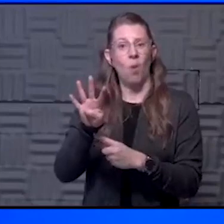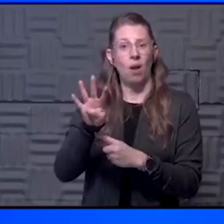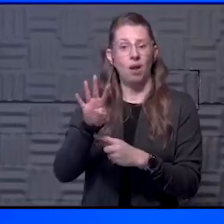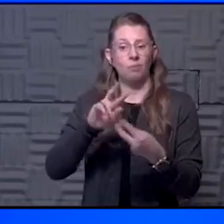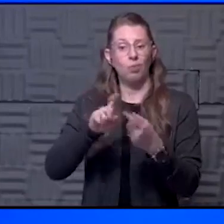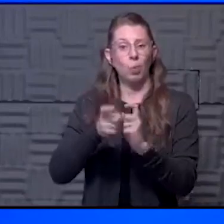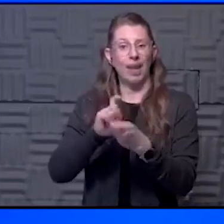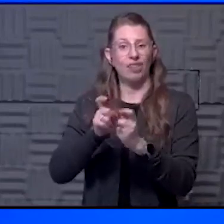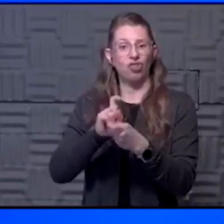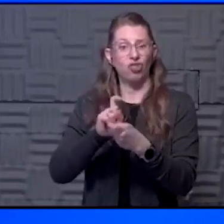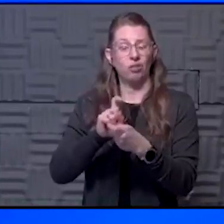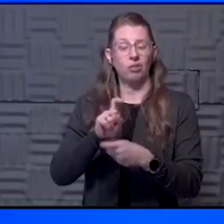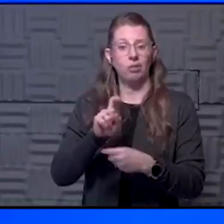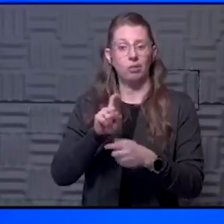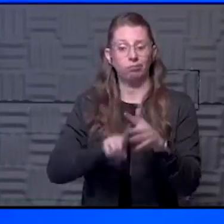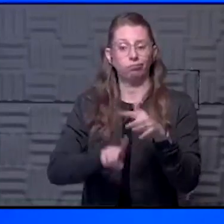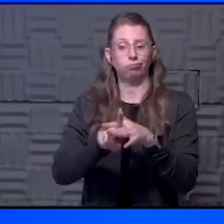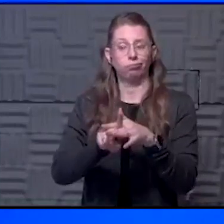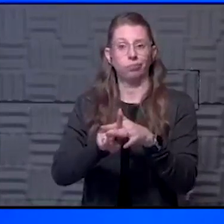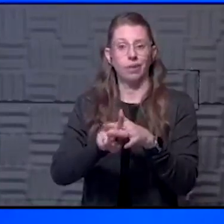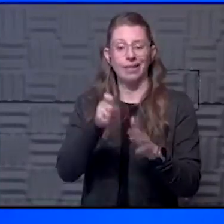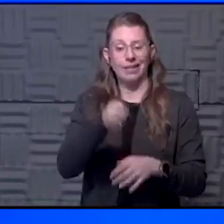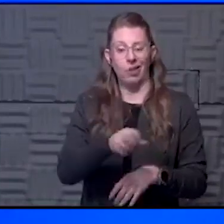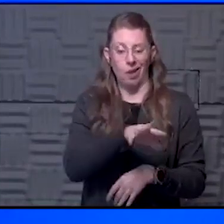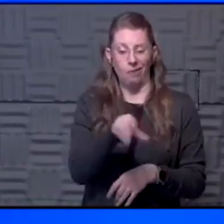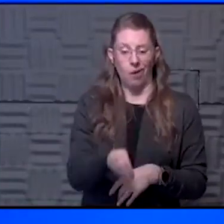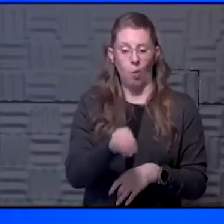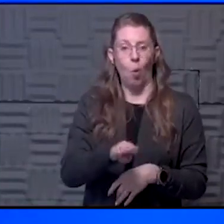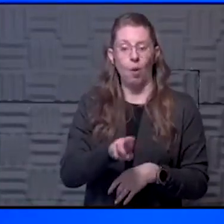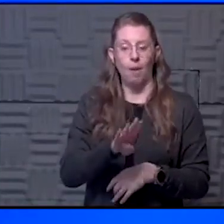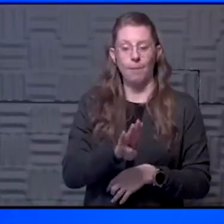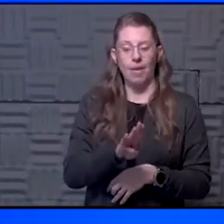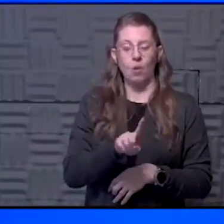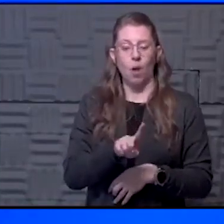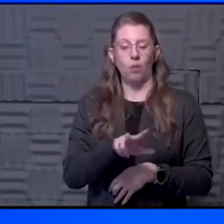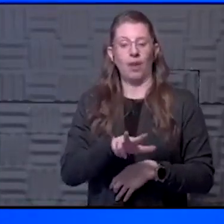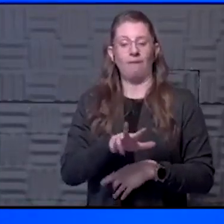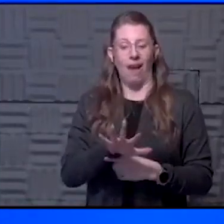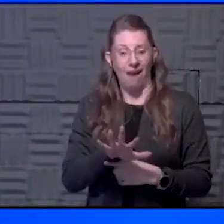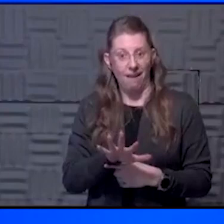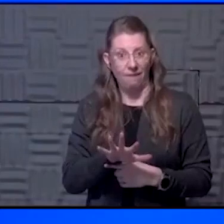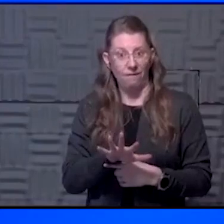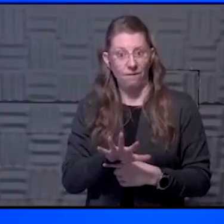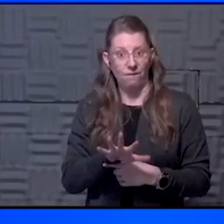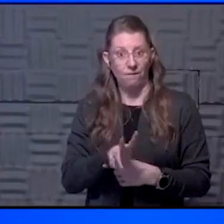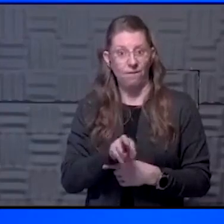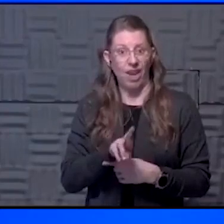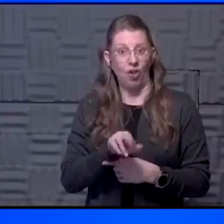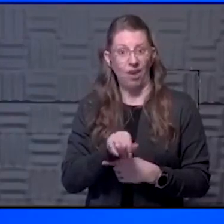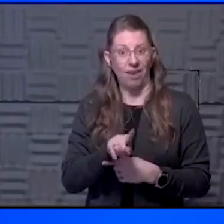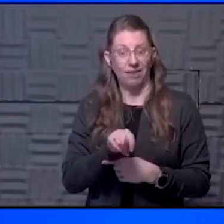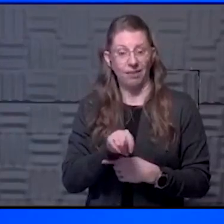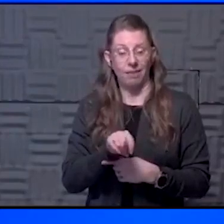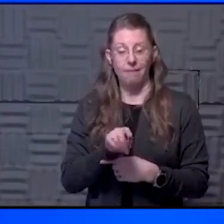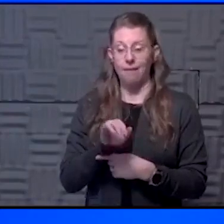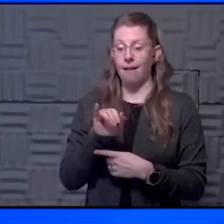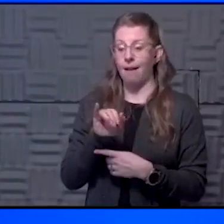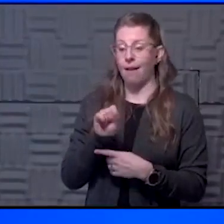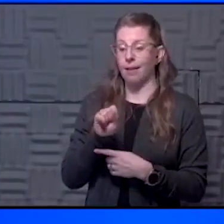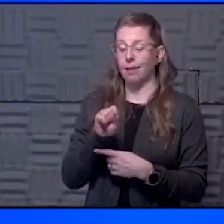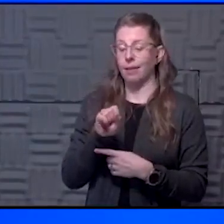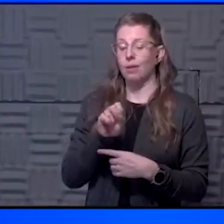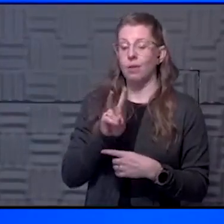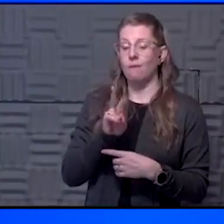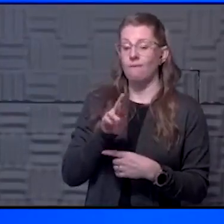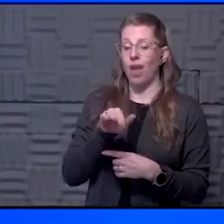mutation, which is present in the South African or the B135 variant. And that was the isolate or the variant